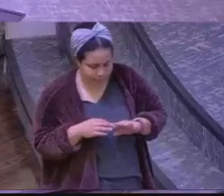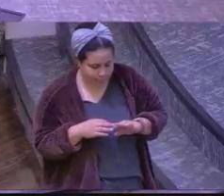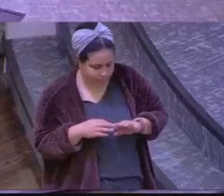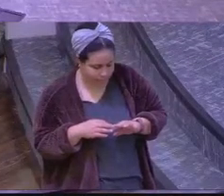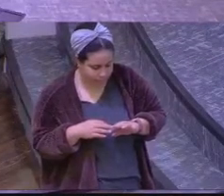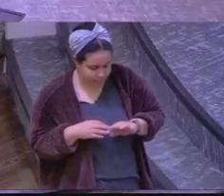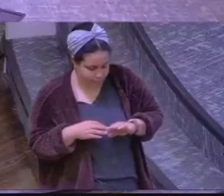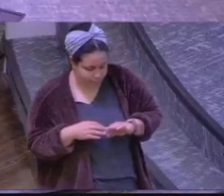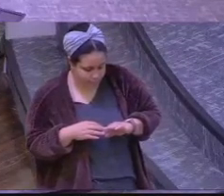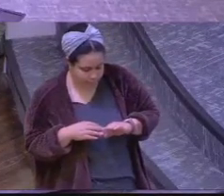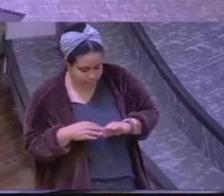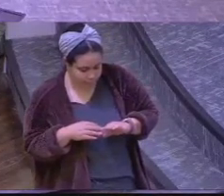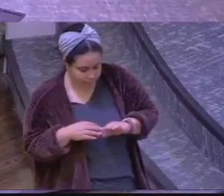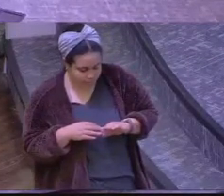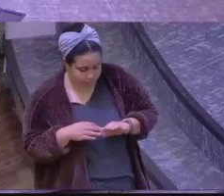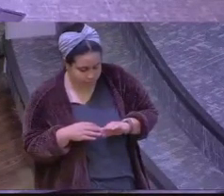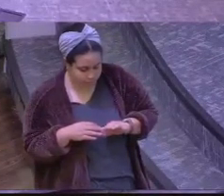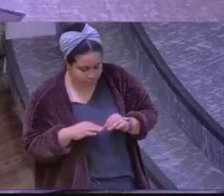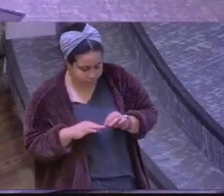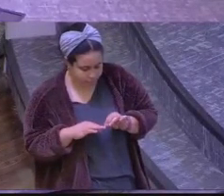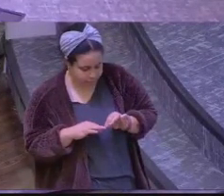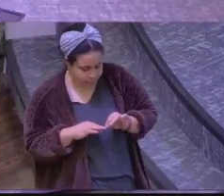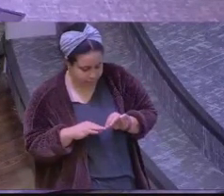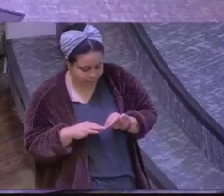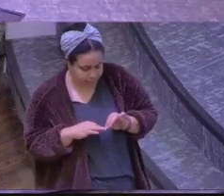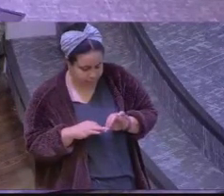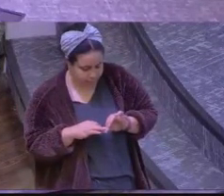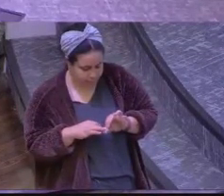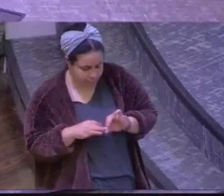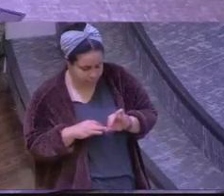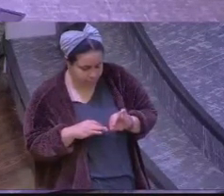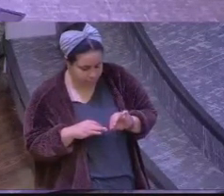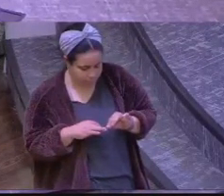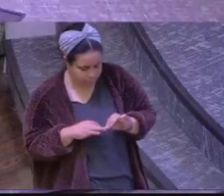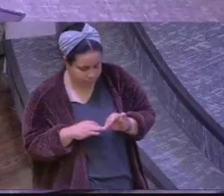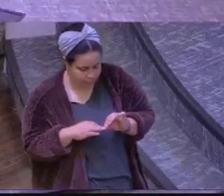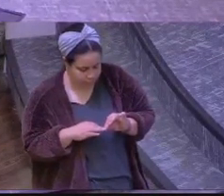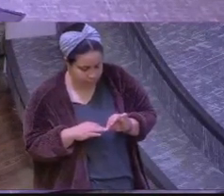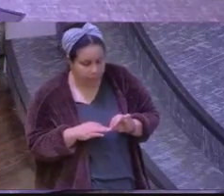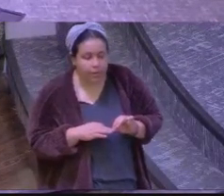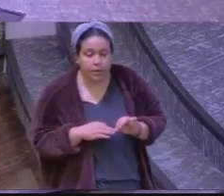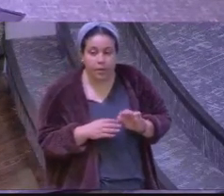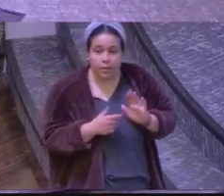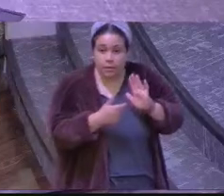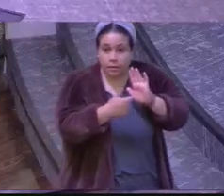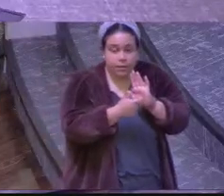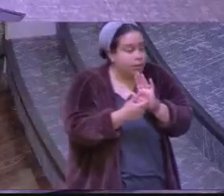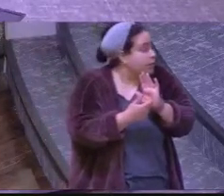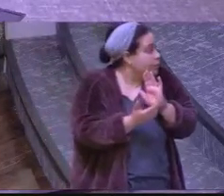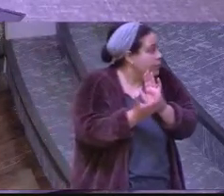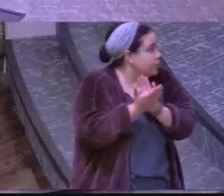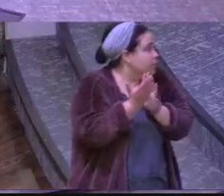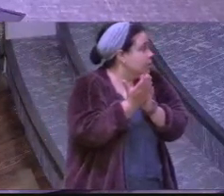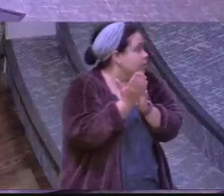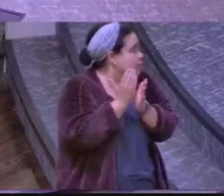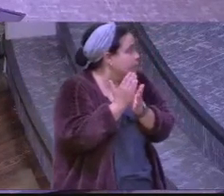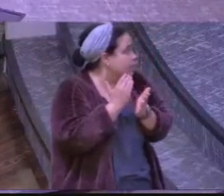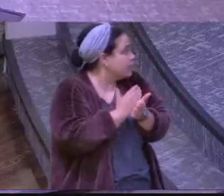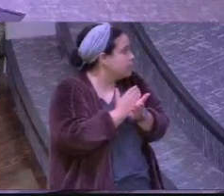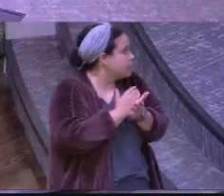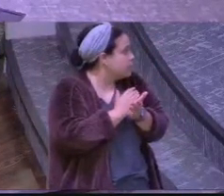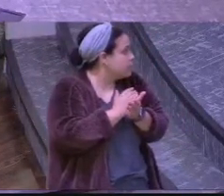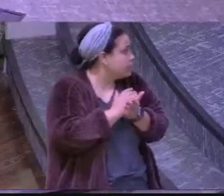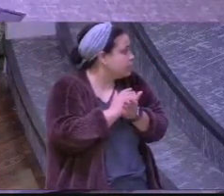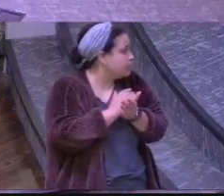And so the things that are already in the budget, we're thinking about either adding to or pulling out. Like